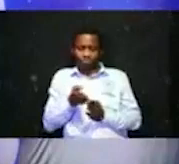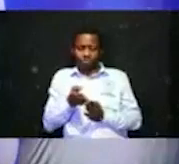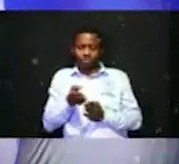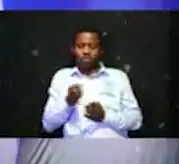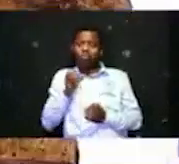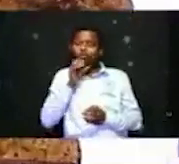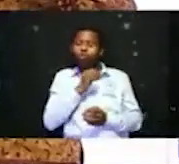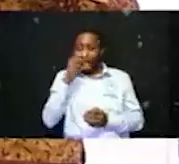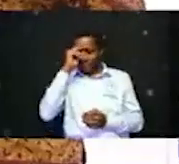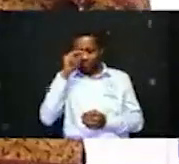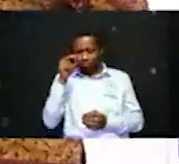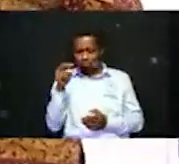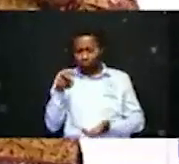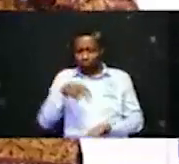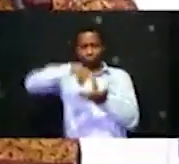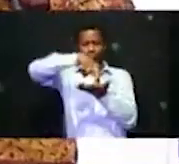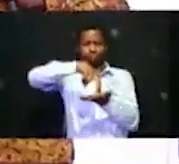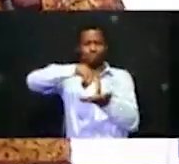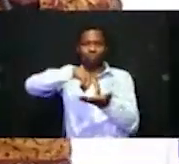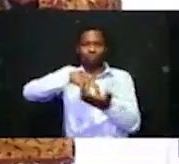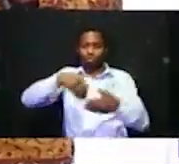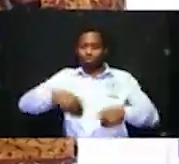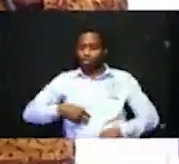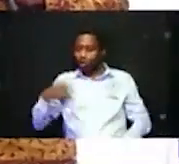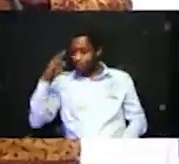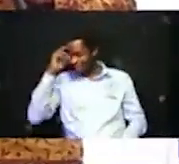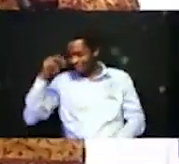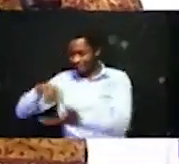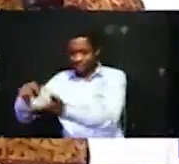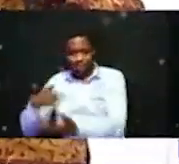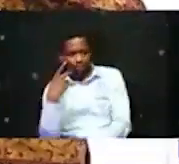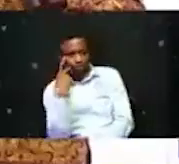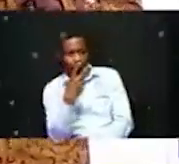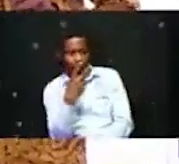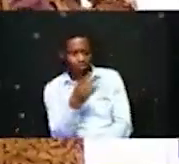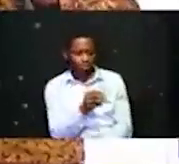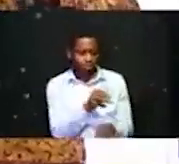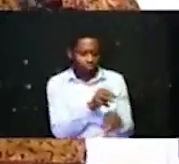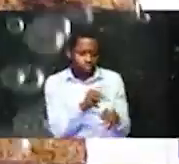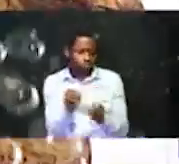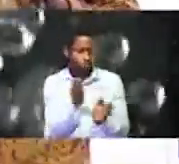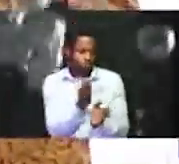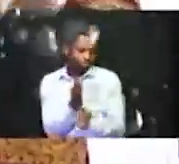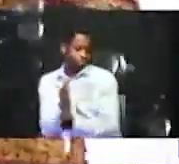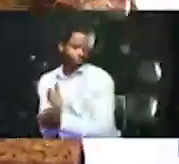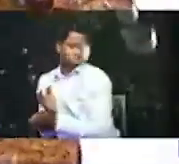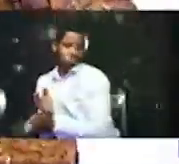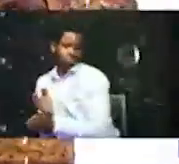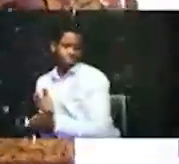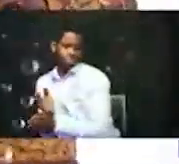feet. The young man saw me and stepped aside. And